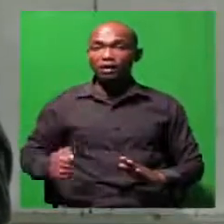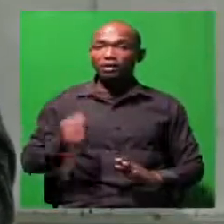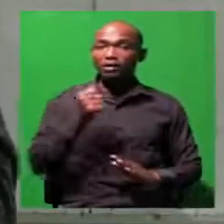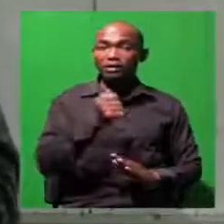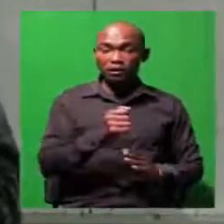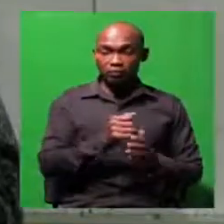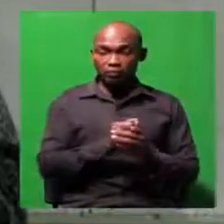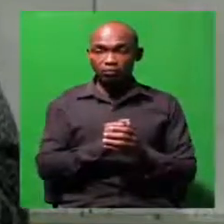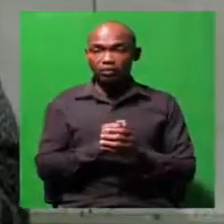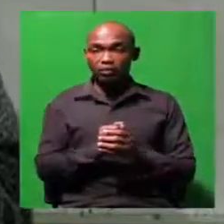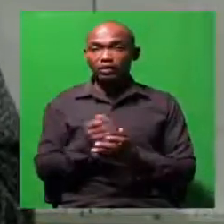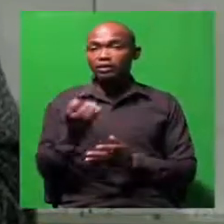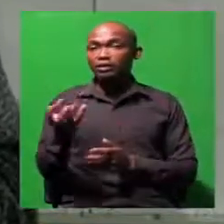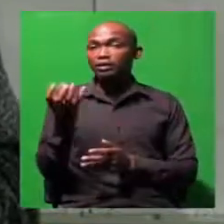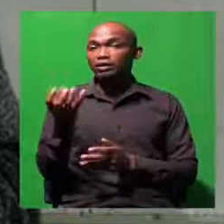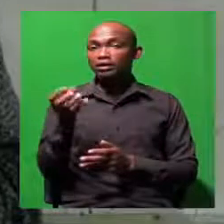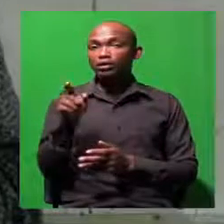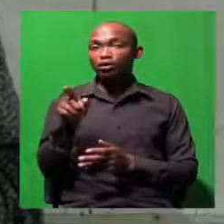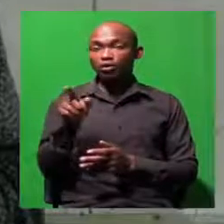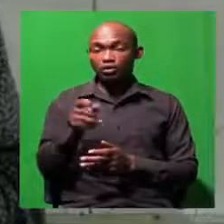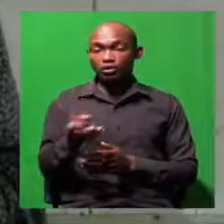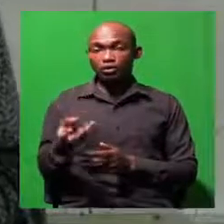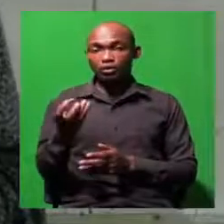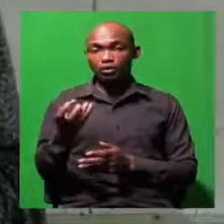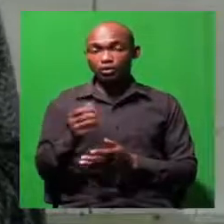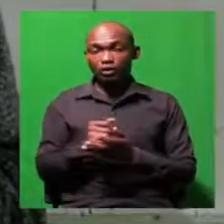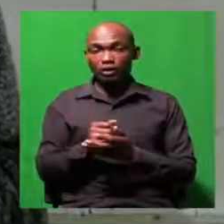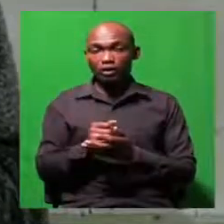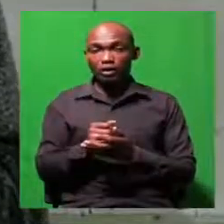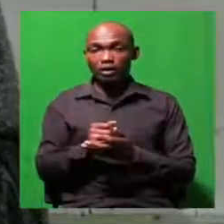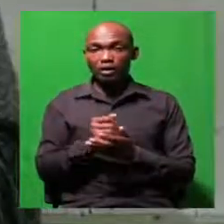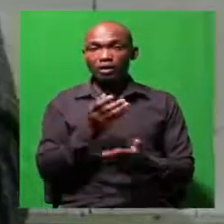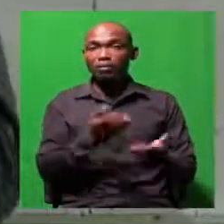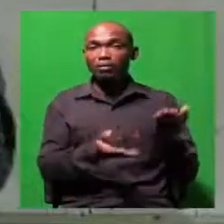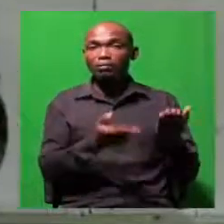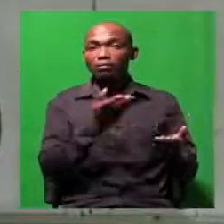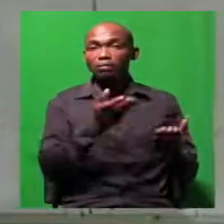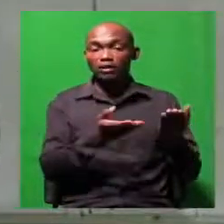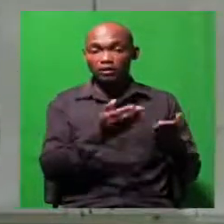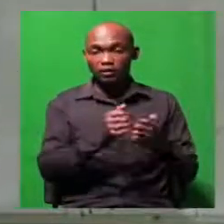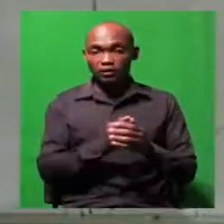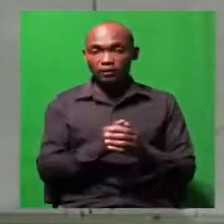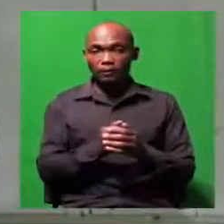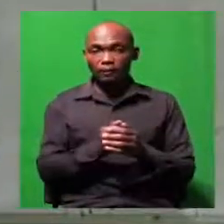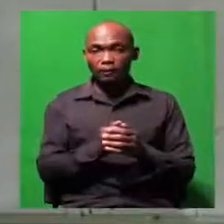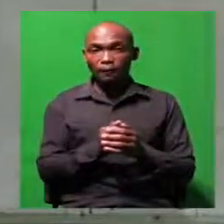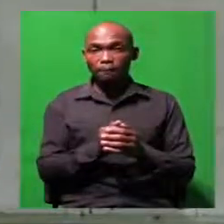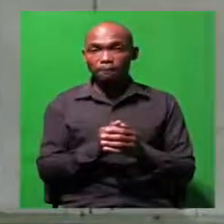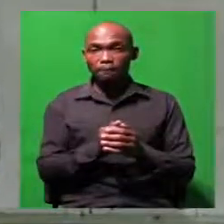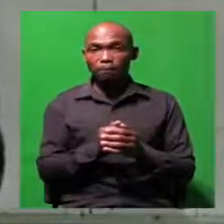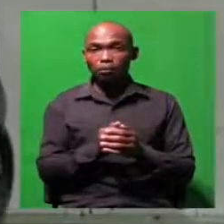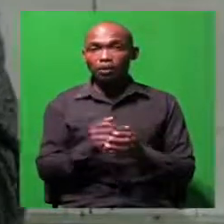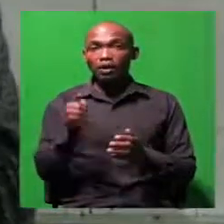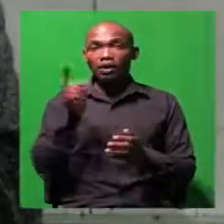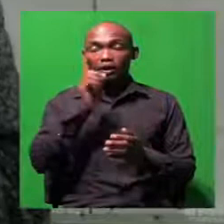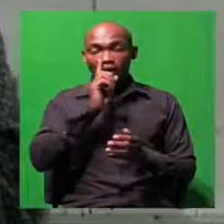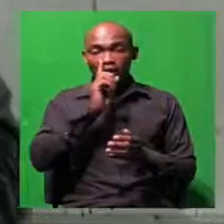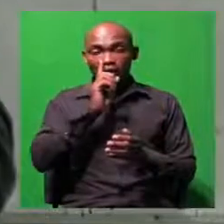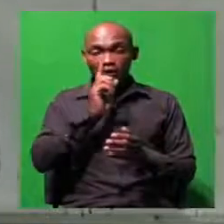a stone, can be measured. Its space occupied by the